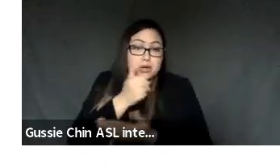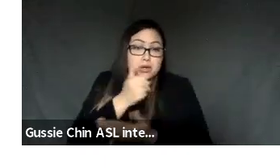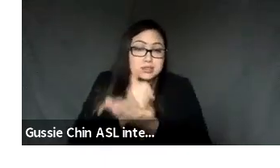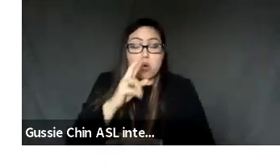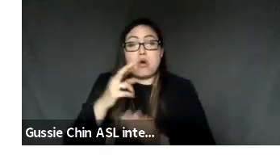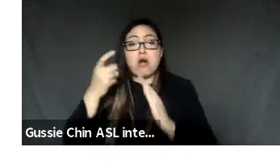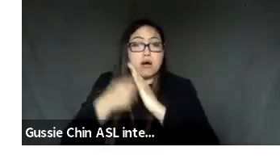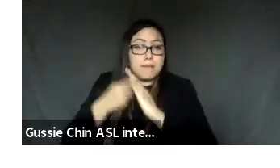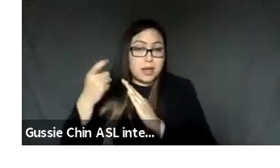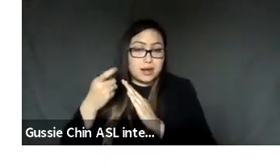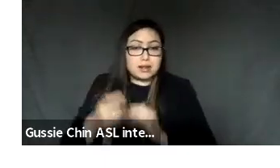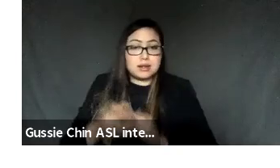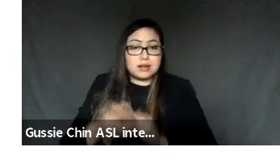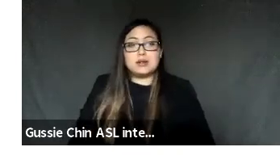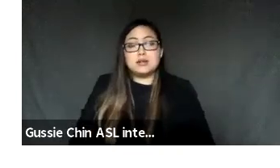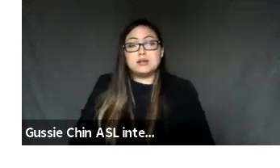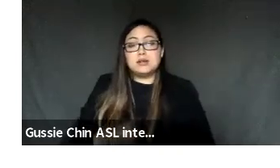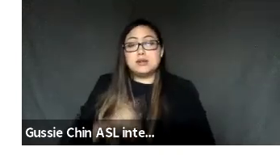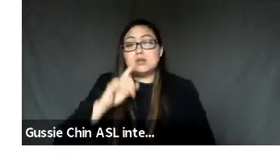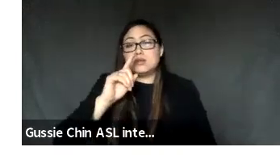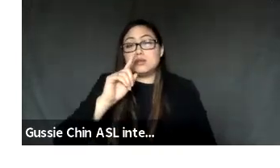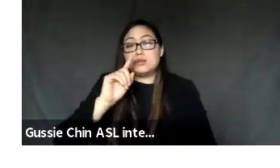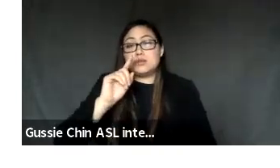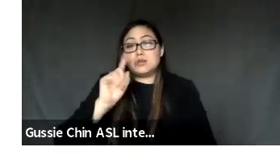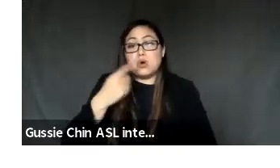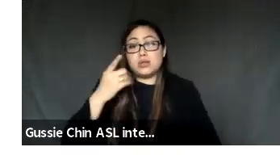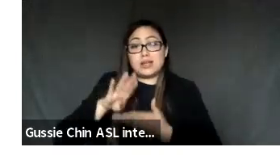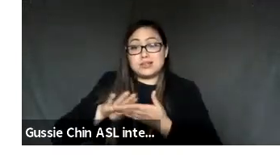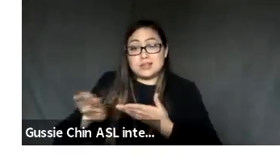exception for adding a power assisted automatic door would be